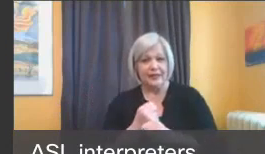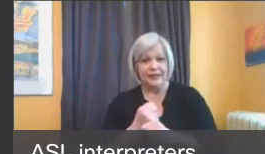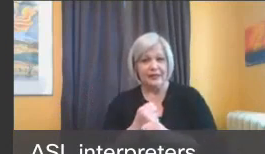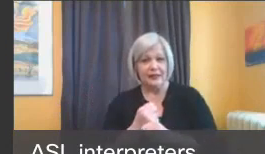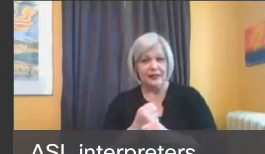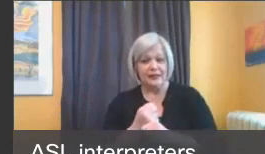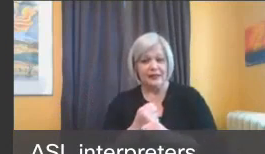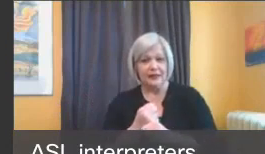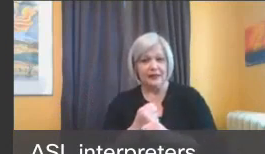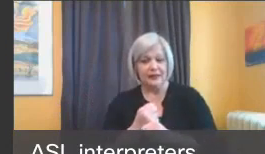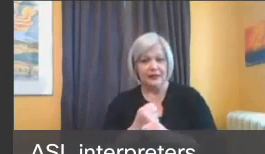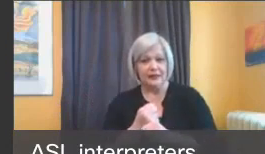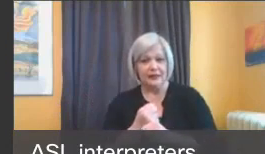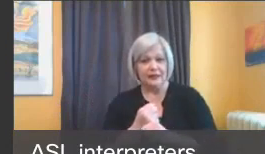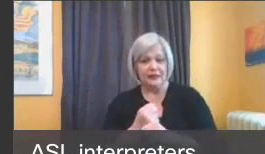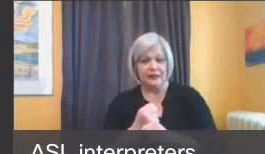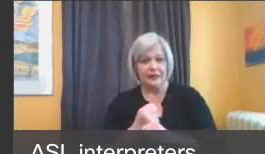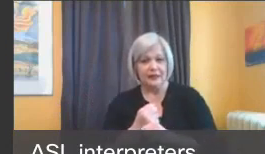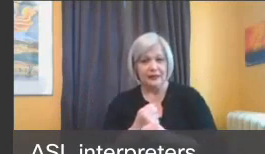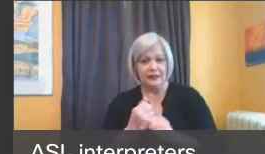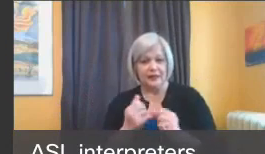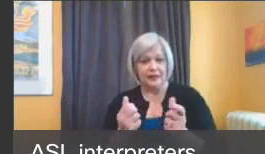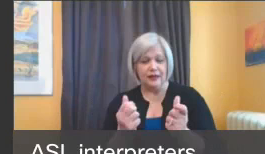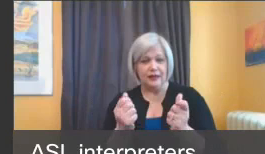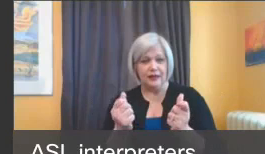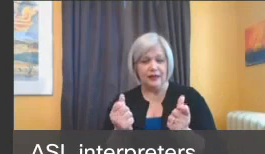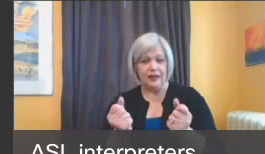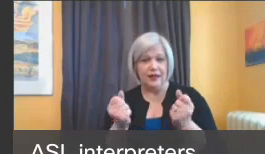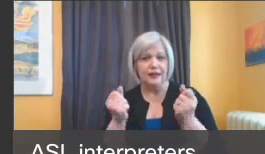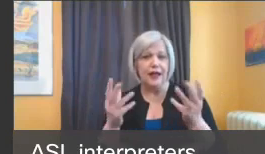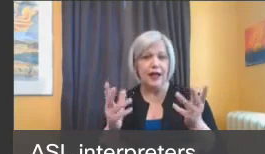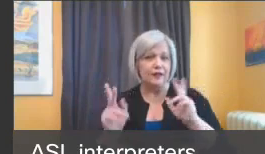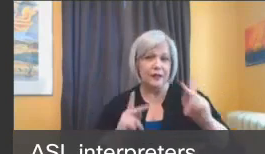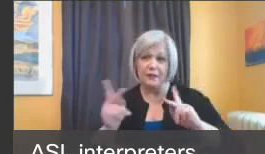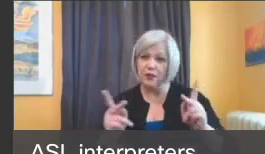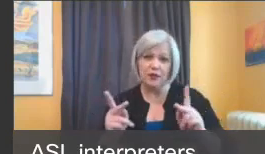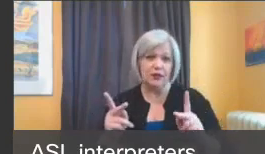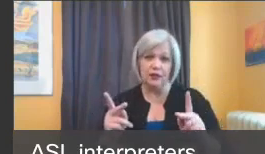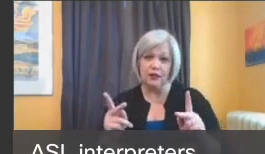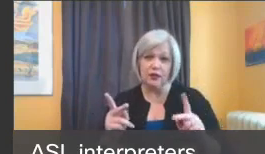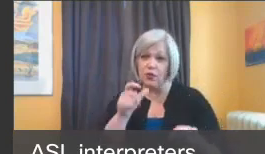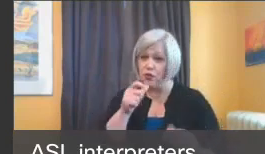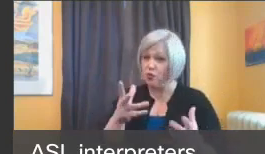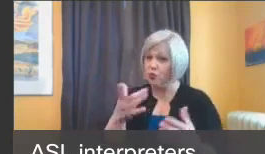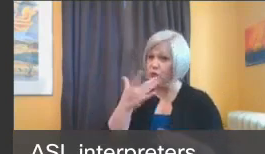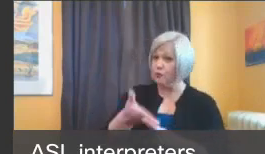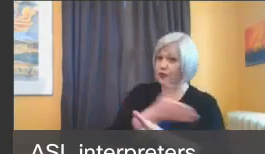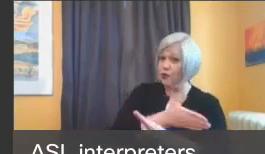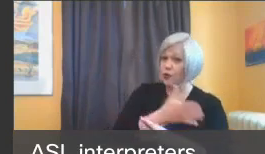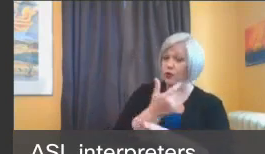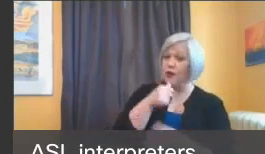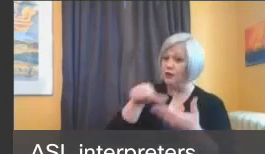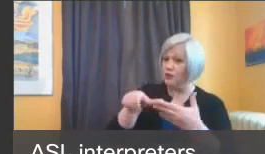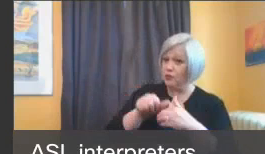of apprehension on the part of people wanting to mail in ballots, particularly in the